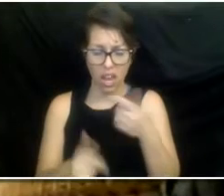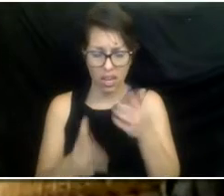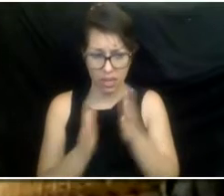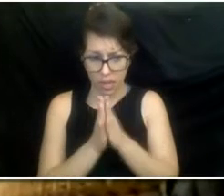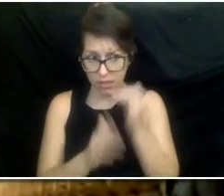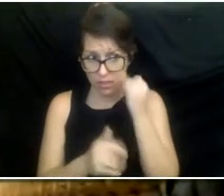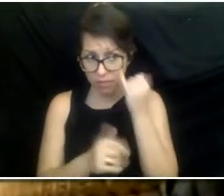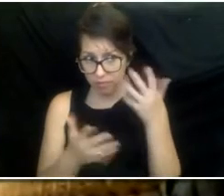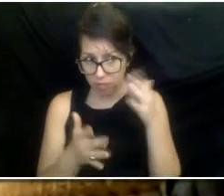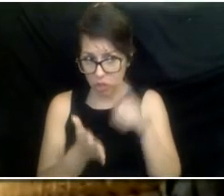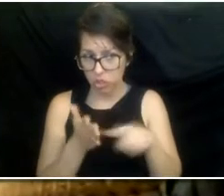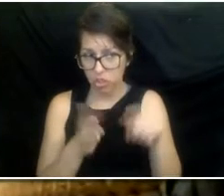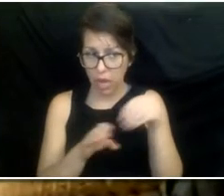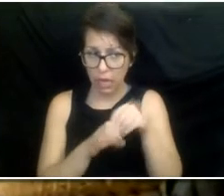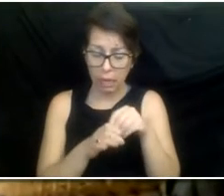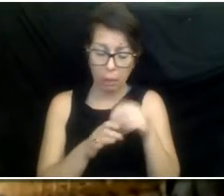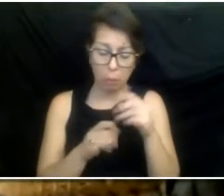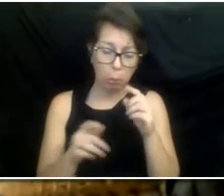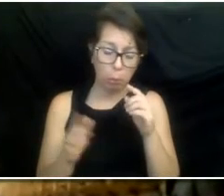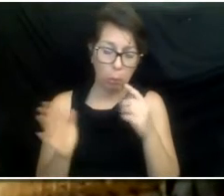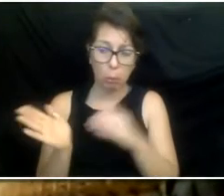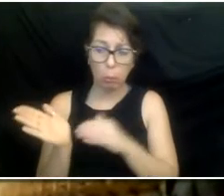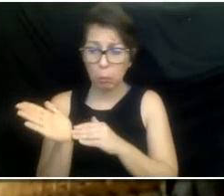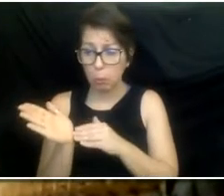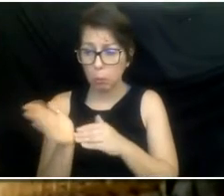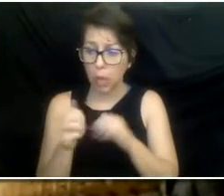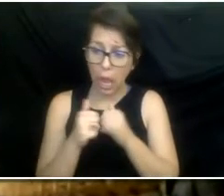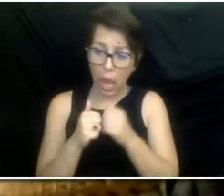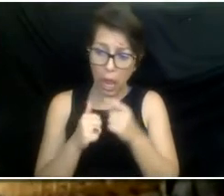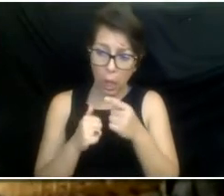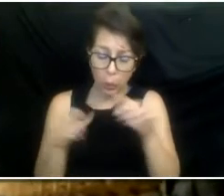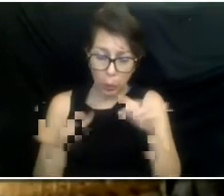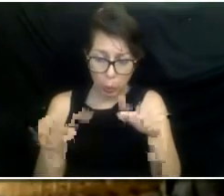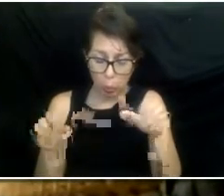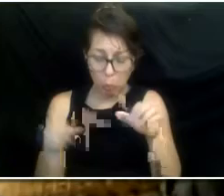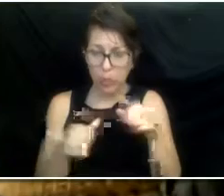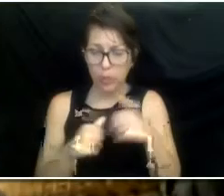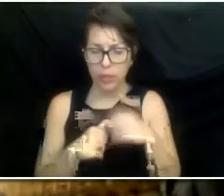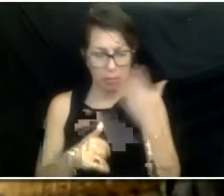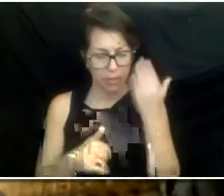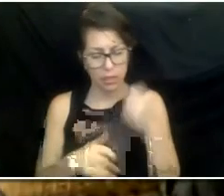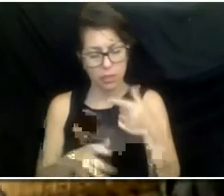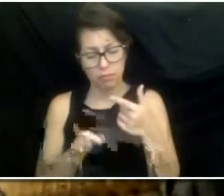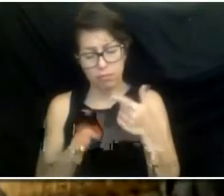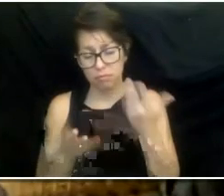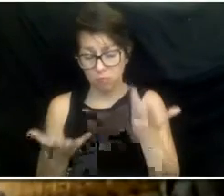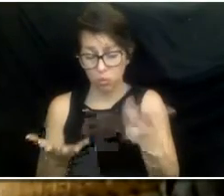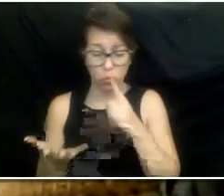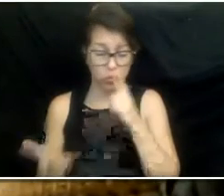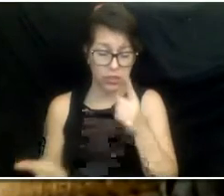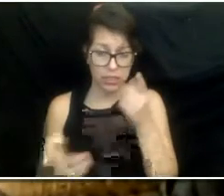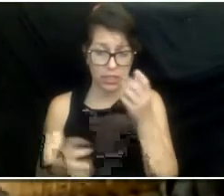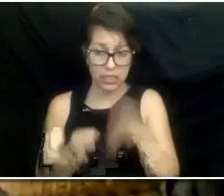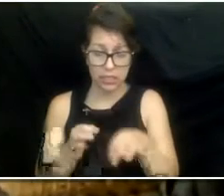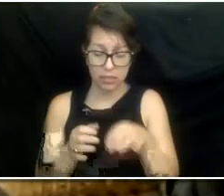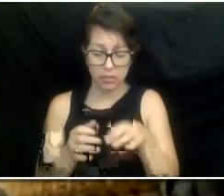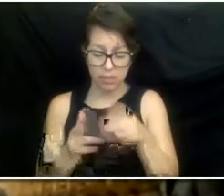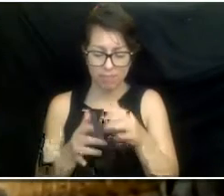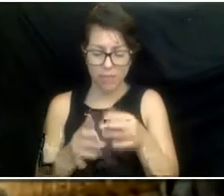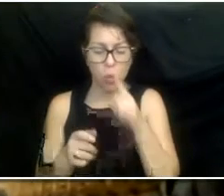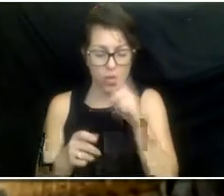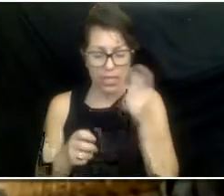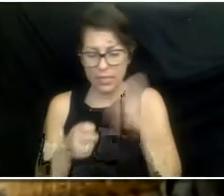and I don't think I'm misc characterizing the city's response when I say that they thought that would not be a good